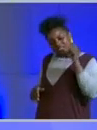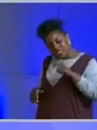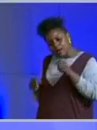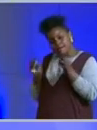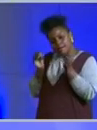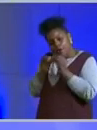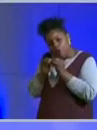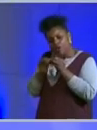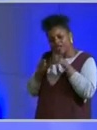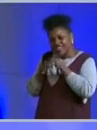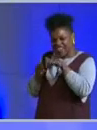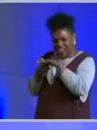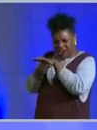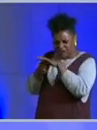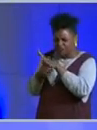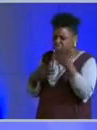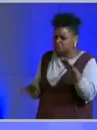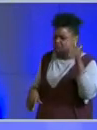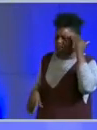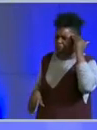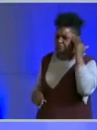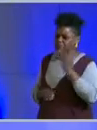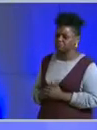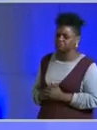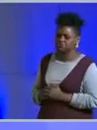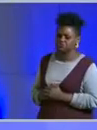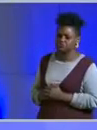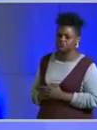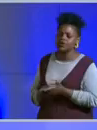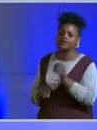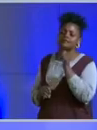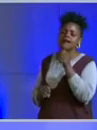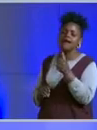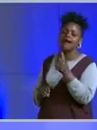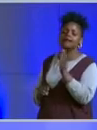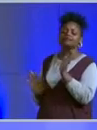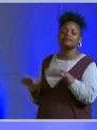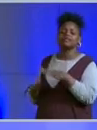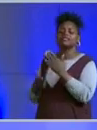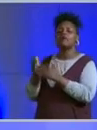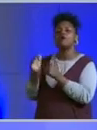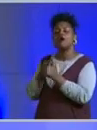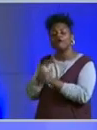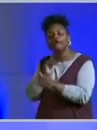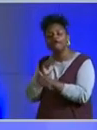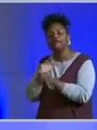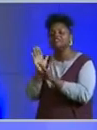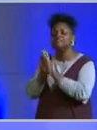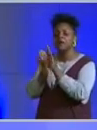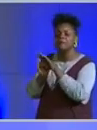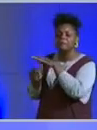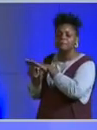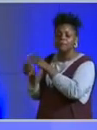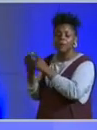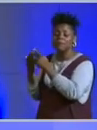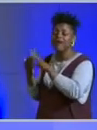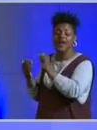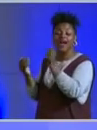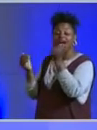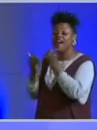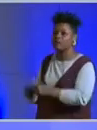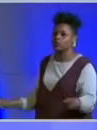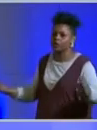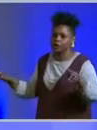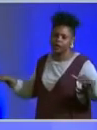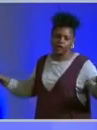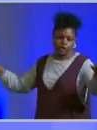areas, so that's not just thinking about some of our more undeveloped communities, but literally everywhere in the city. And so our RL